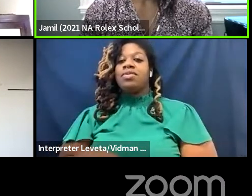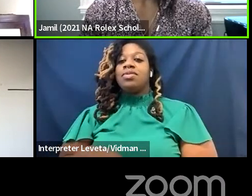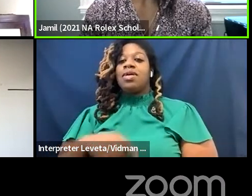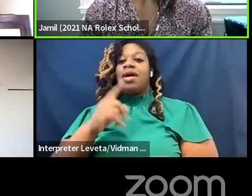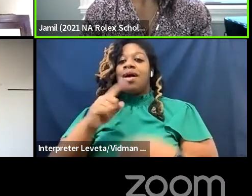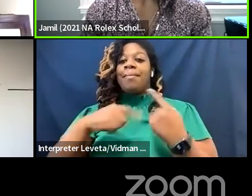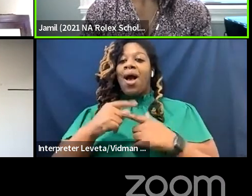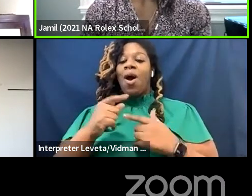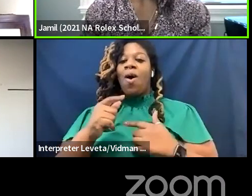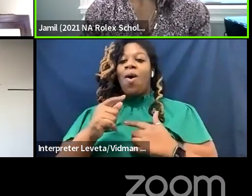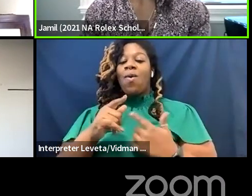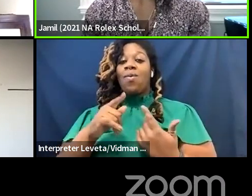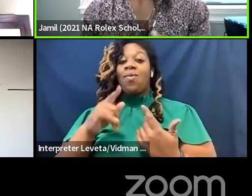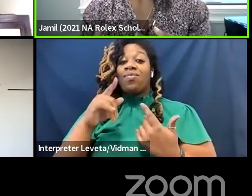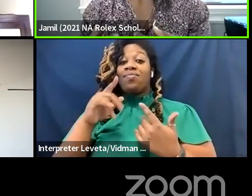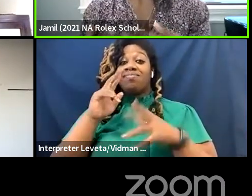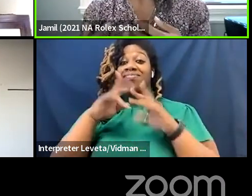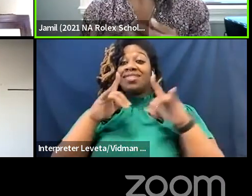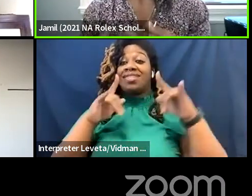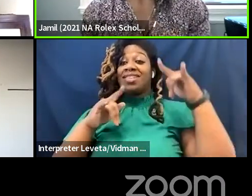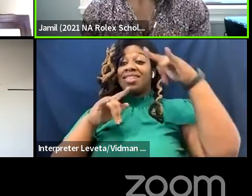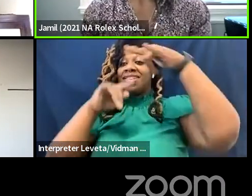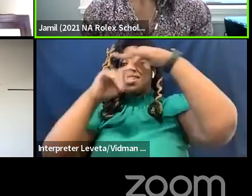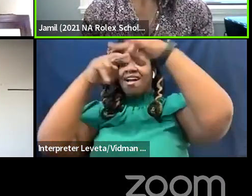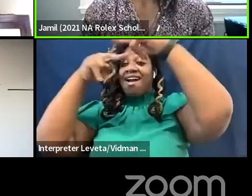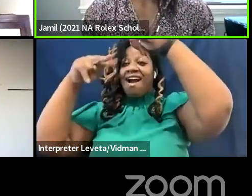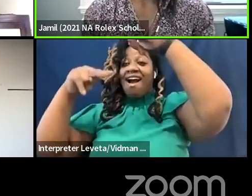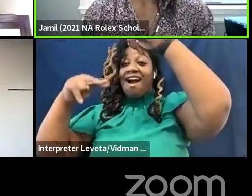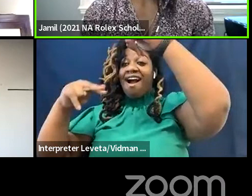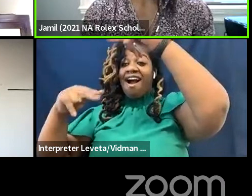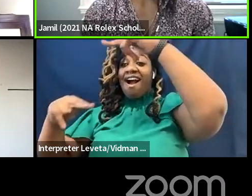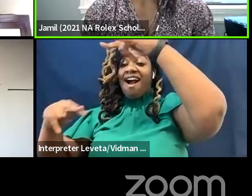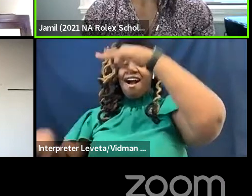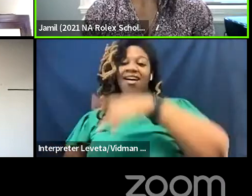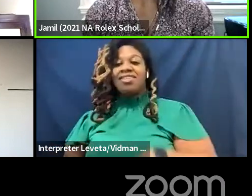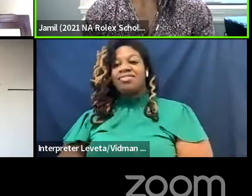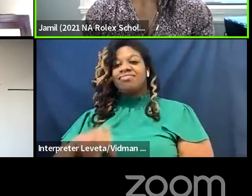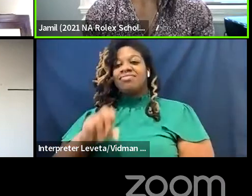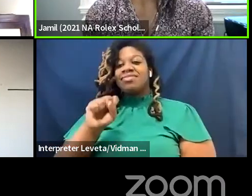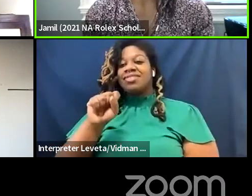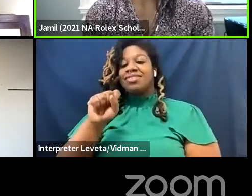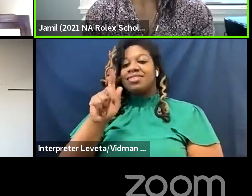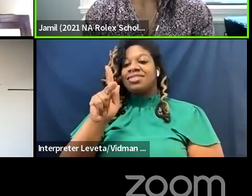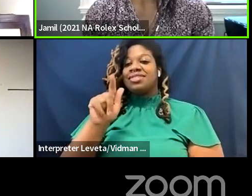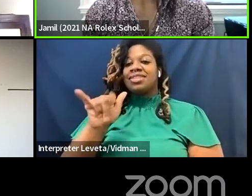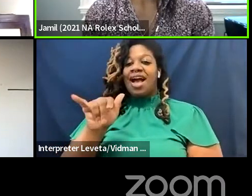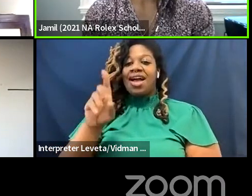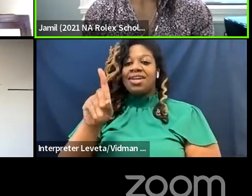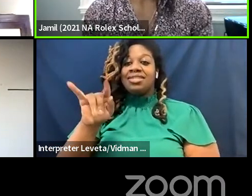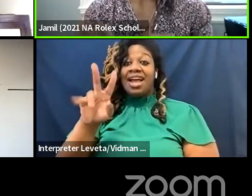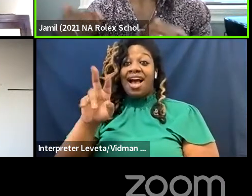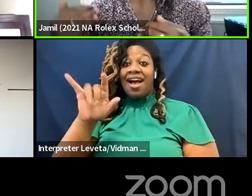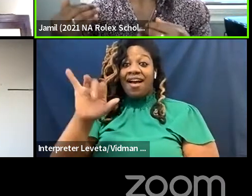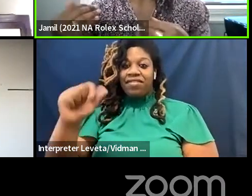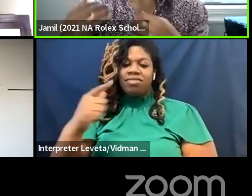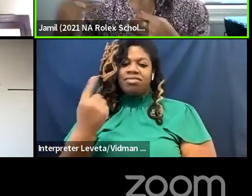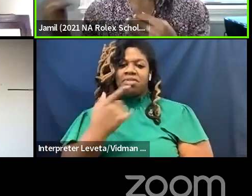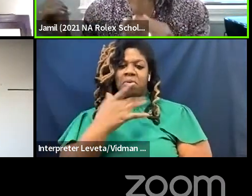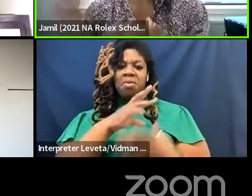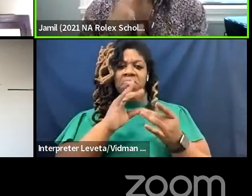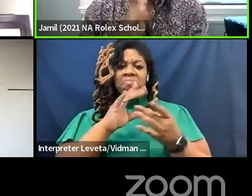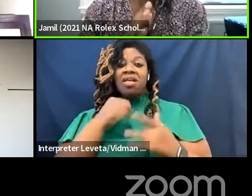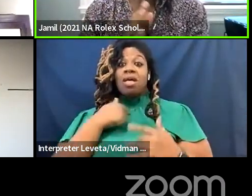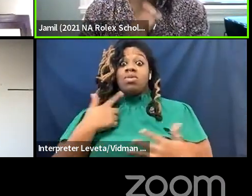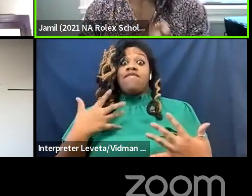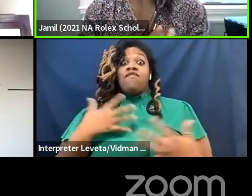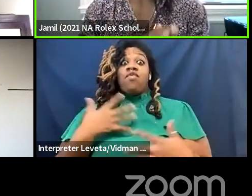and how someone was like, I was really afraid and everything, But I found out like once you do